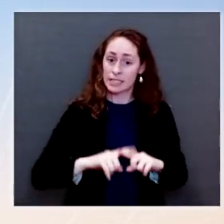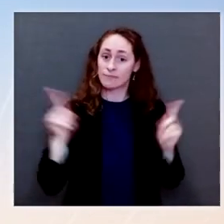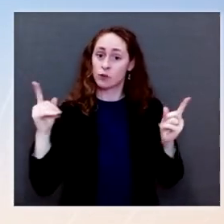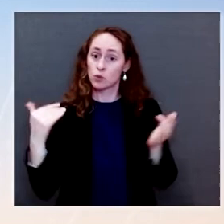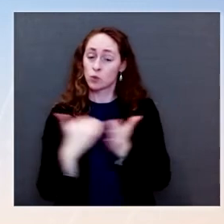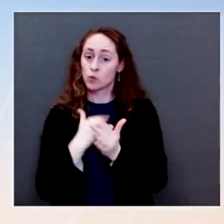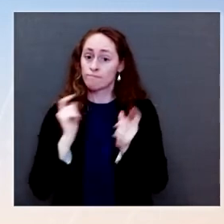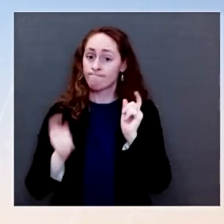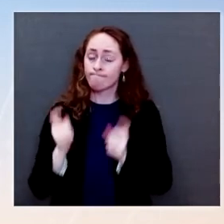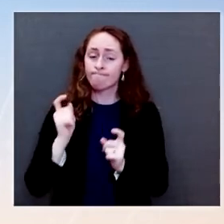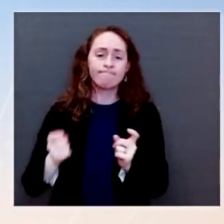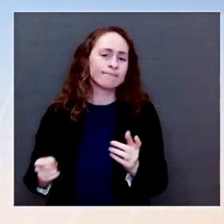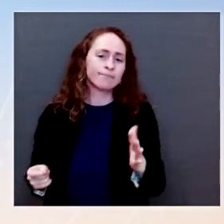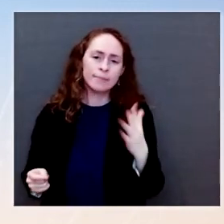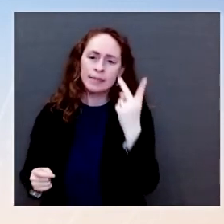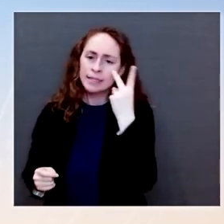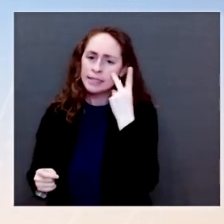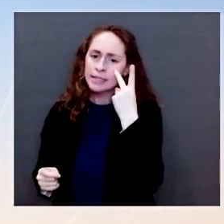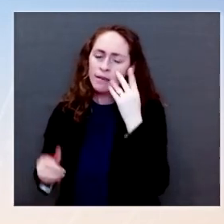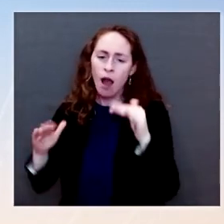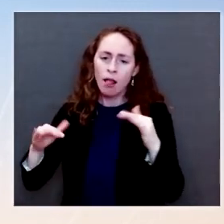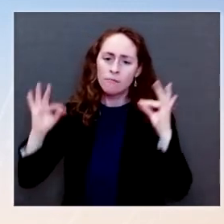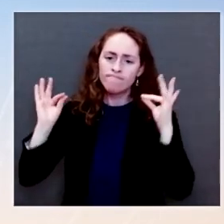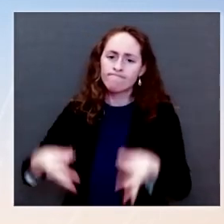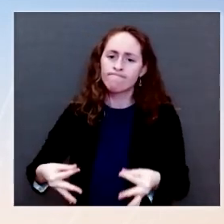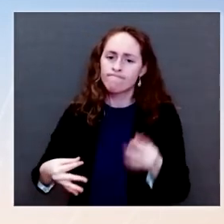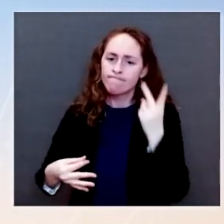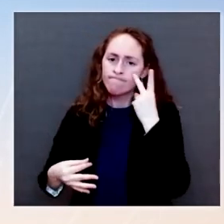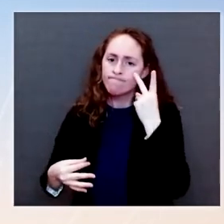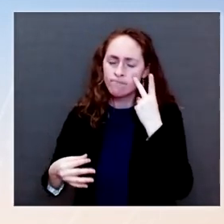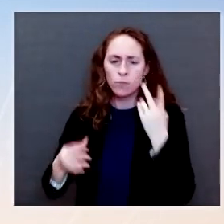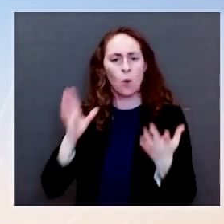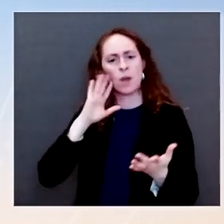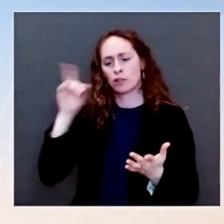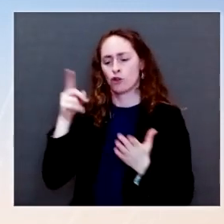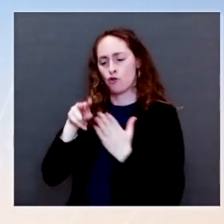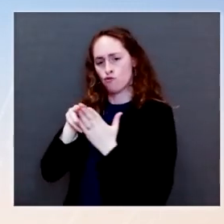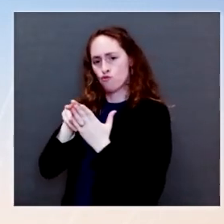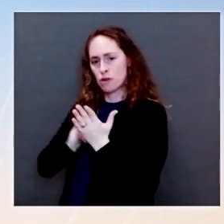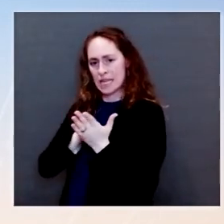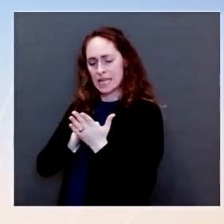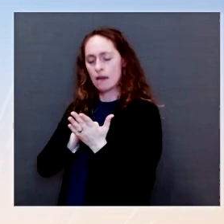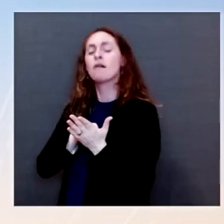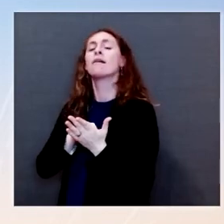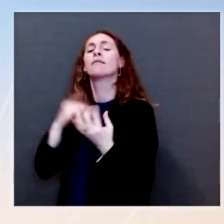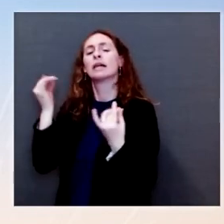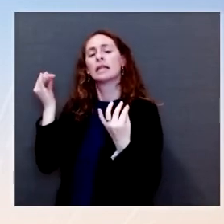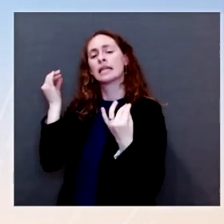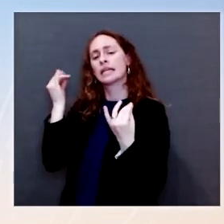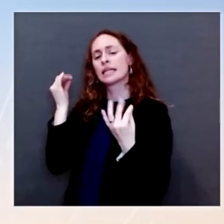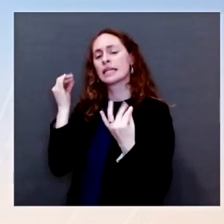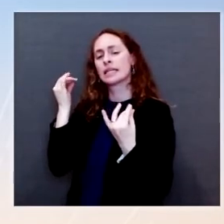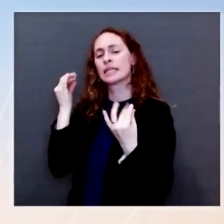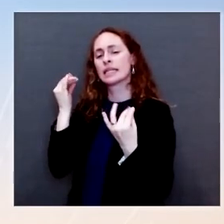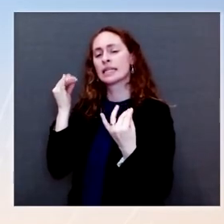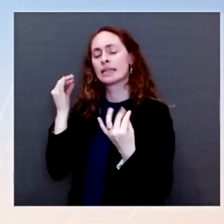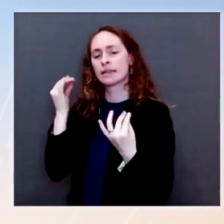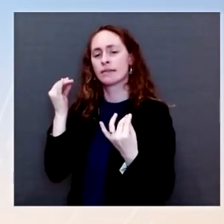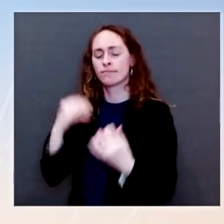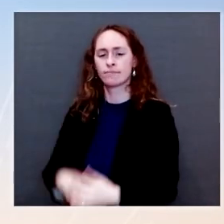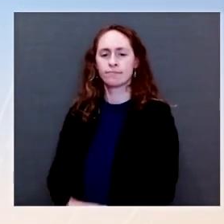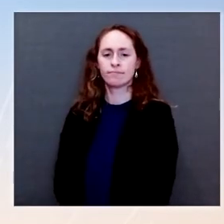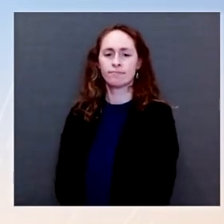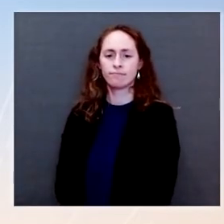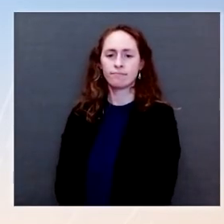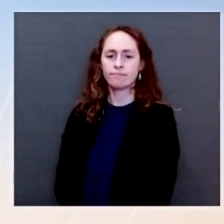when, how, and when the president will review it and what that means, I will give him the space to do that. Okay, but there's no kind of plan at this point of